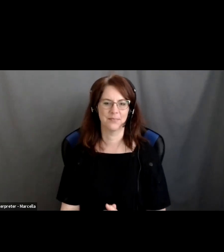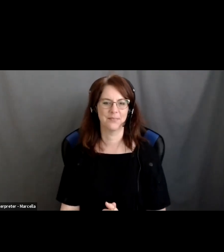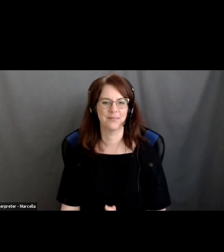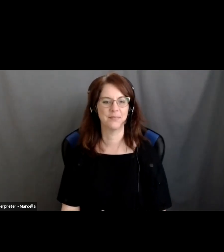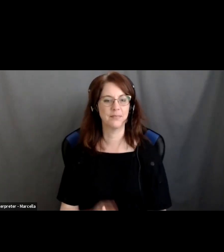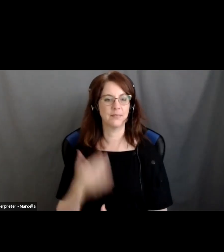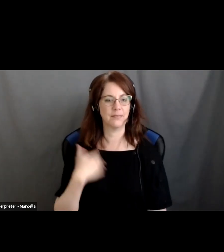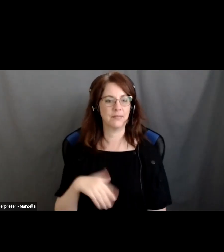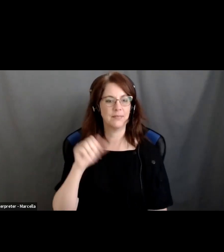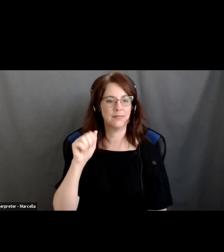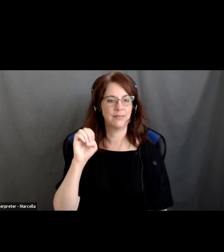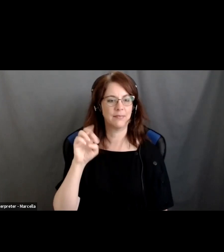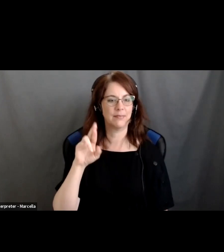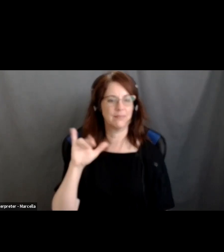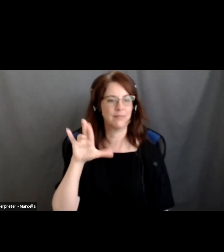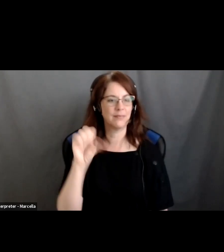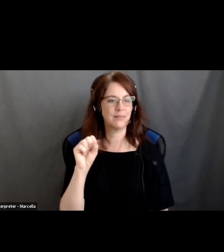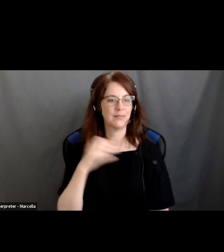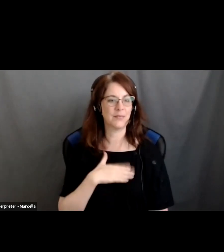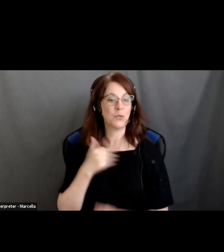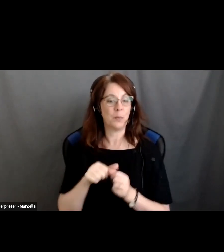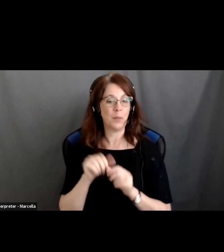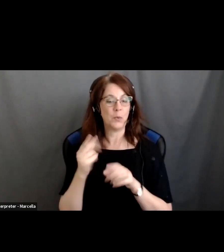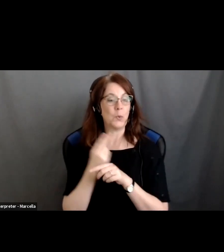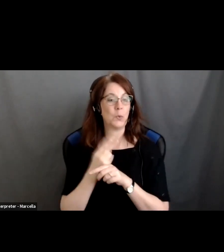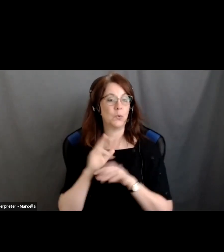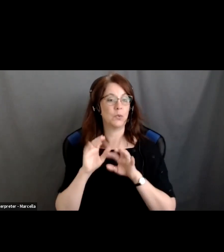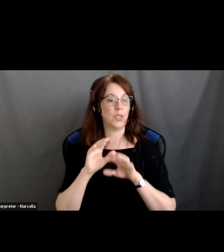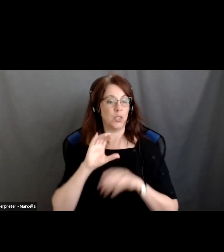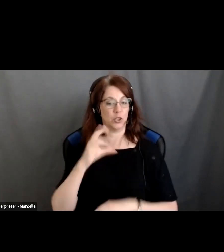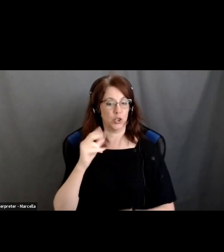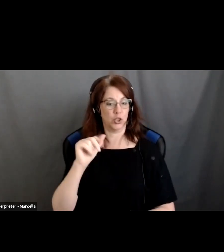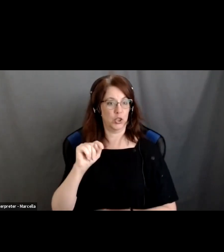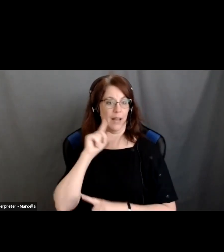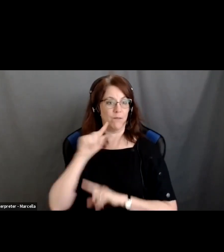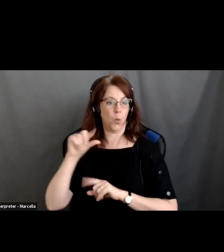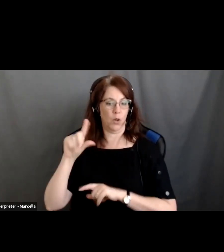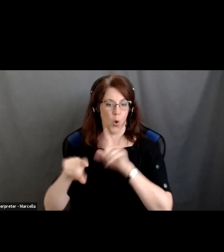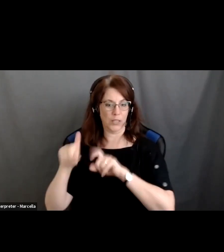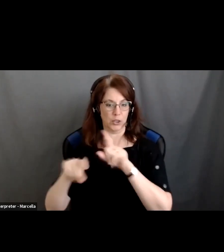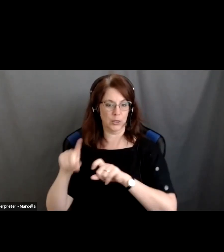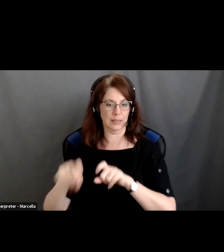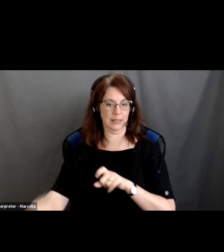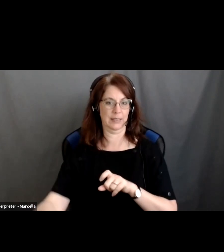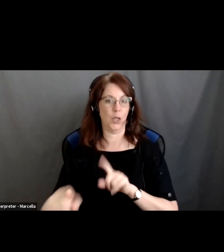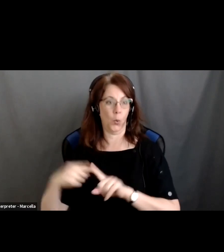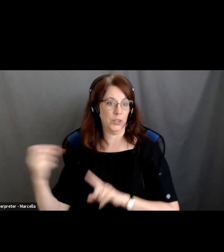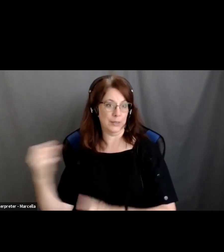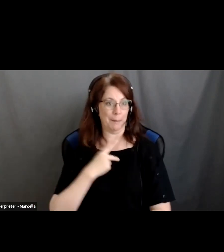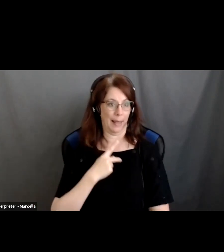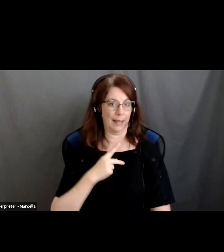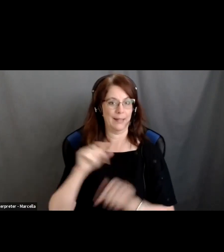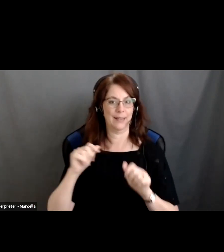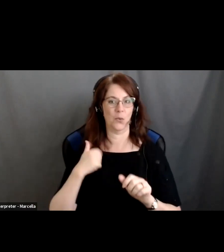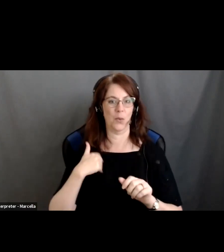This is areas to remember to drop your questions in the chat as well, so that when she does get back on, we